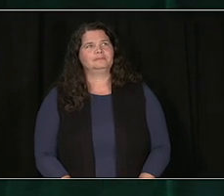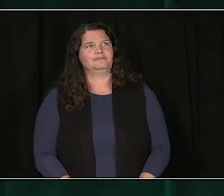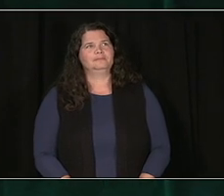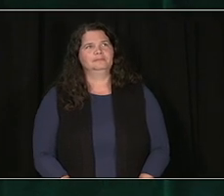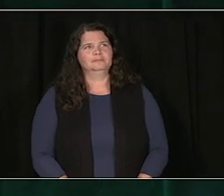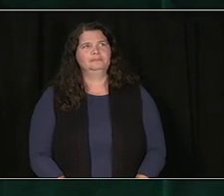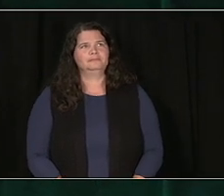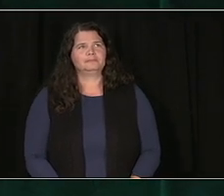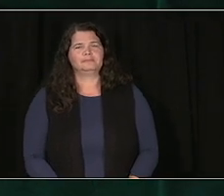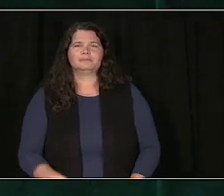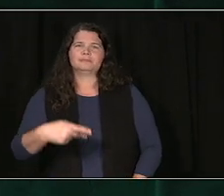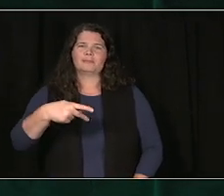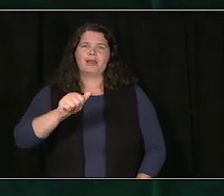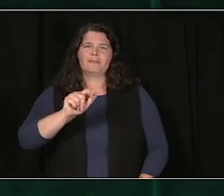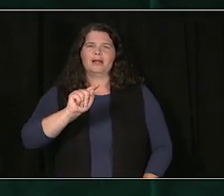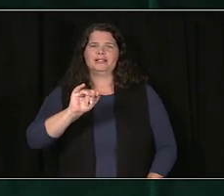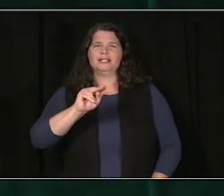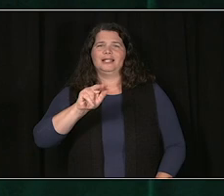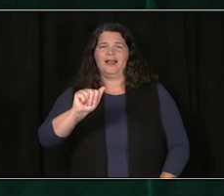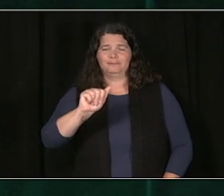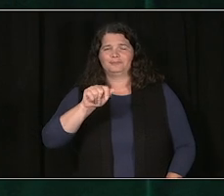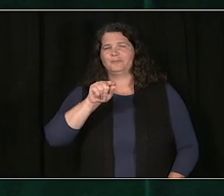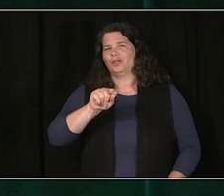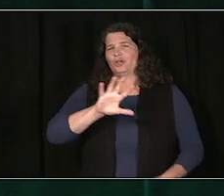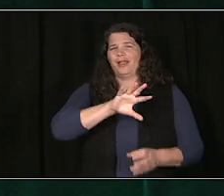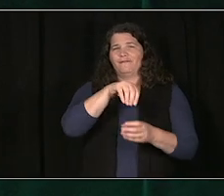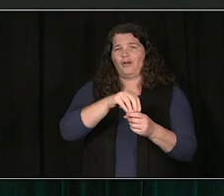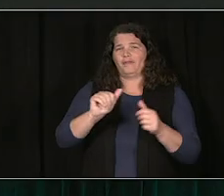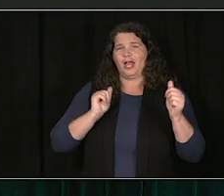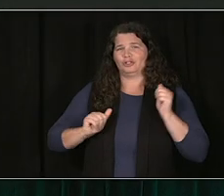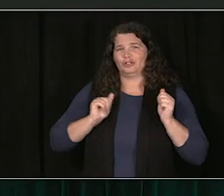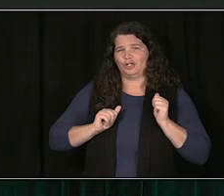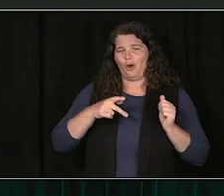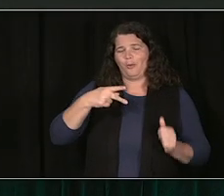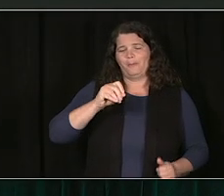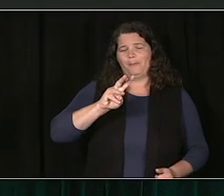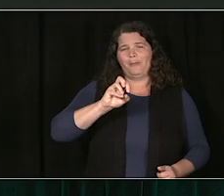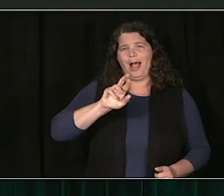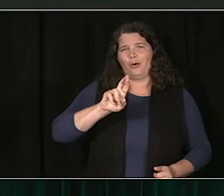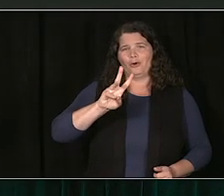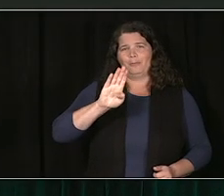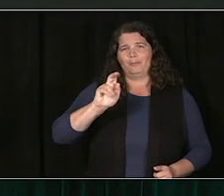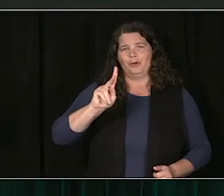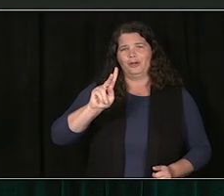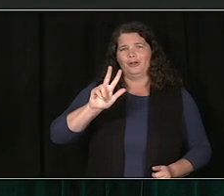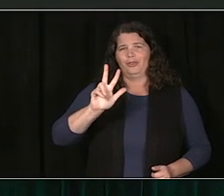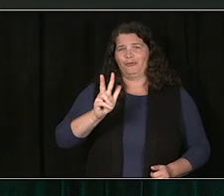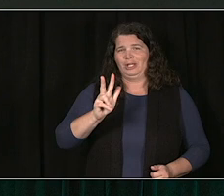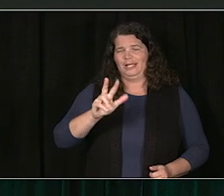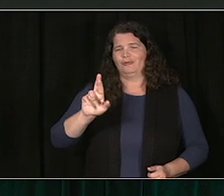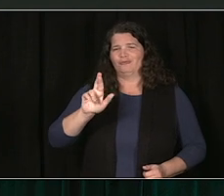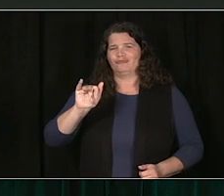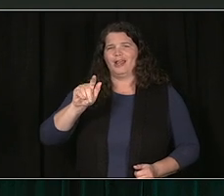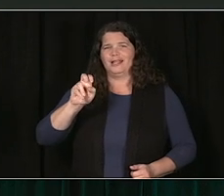Patina, your role as Rock in the Starz show, Power Book 3, Raising Kanan, has really resonated with audiences. Why do you